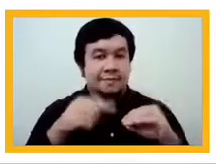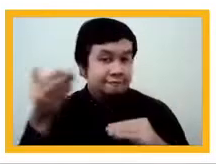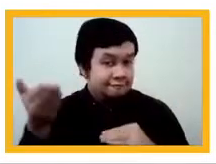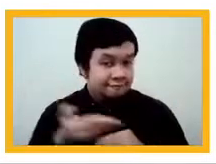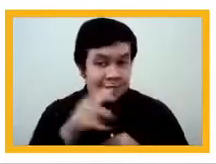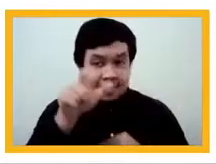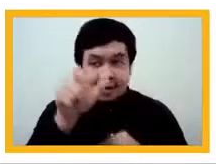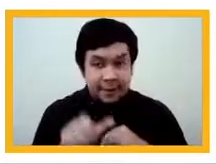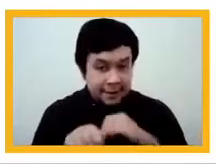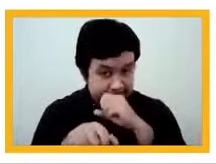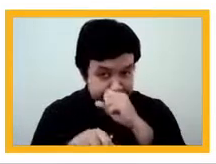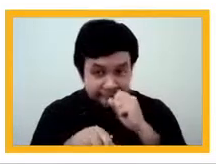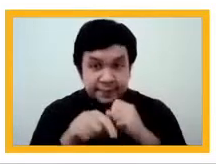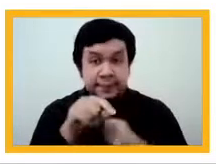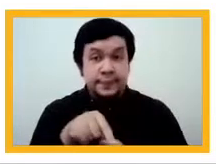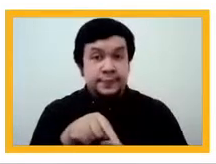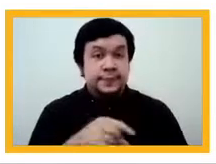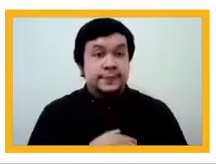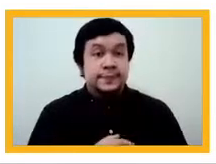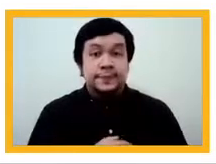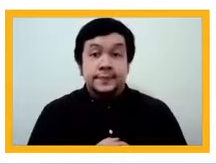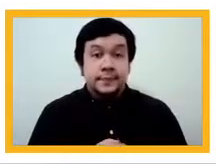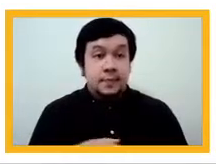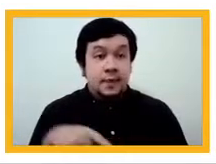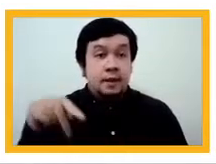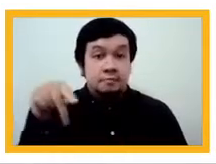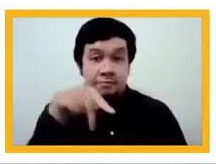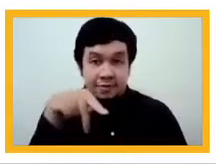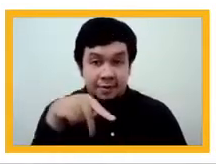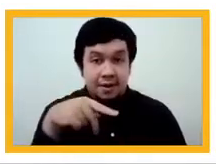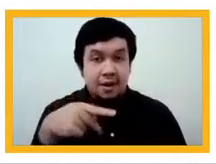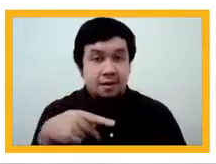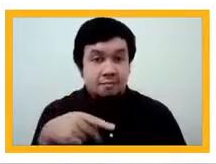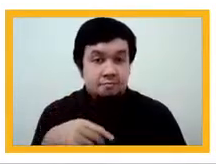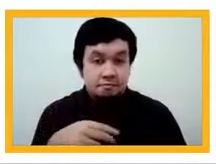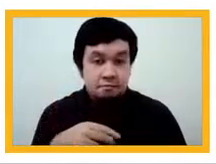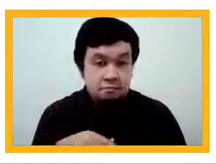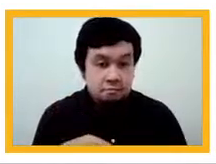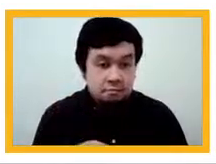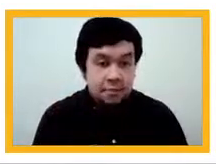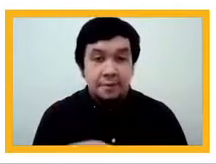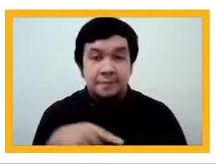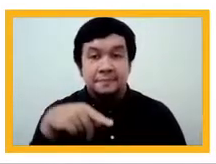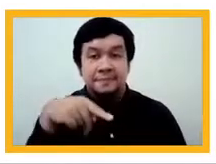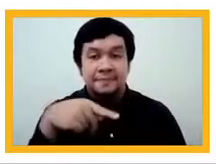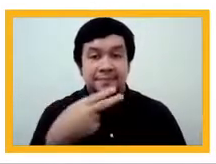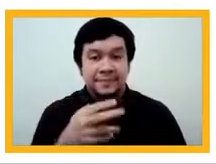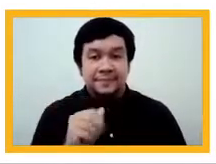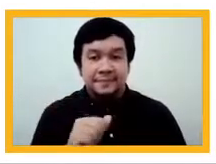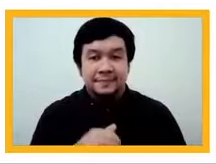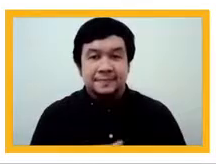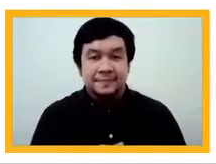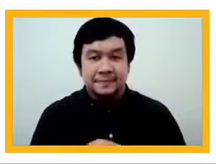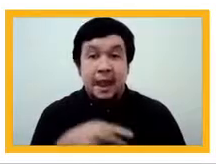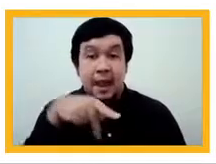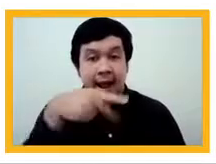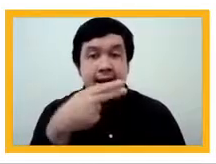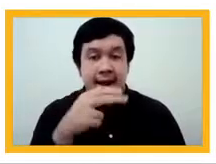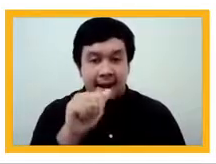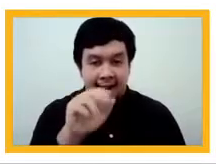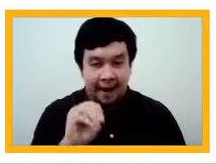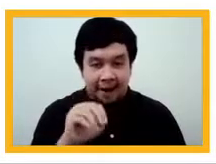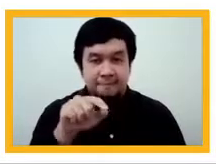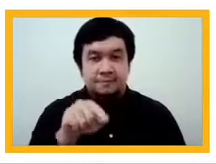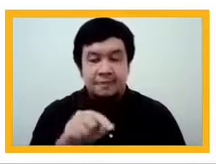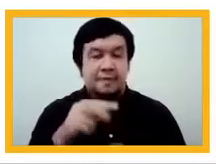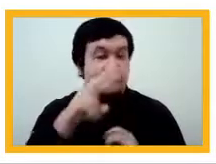demystify how we can develop ecosystems around technology in higher education. So you can see we are moving